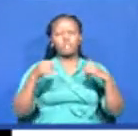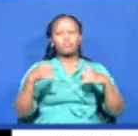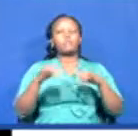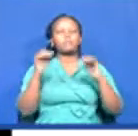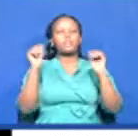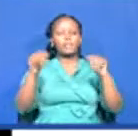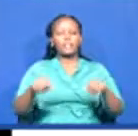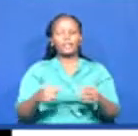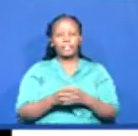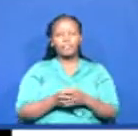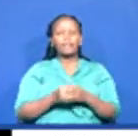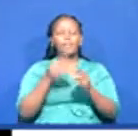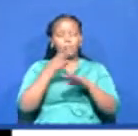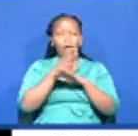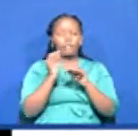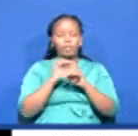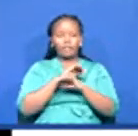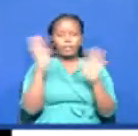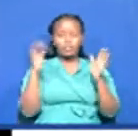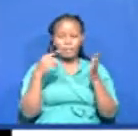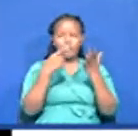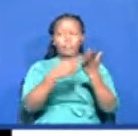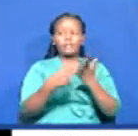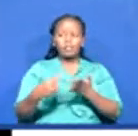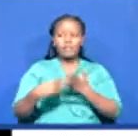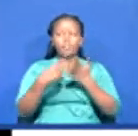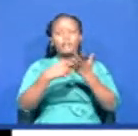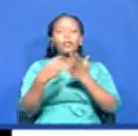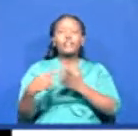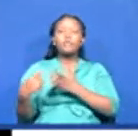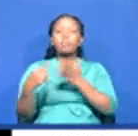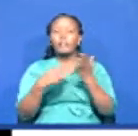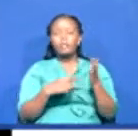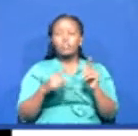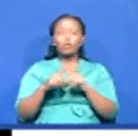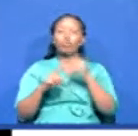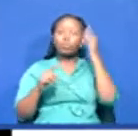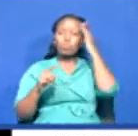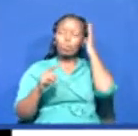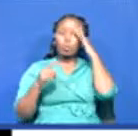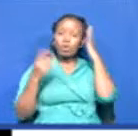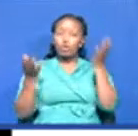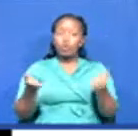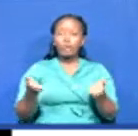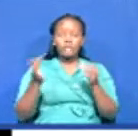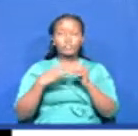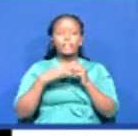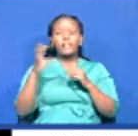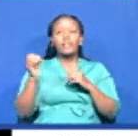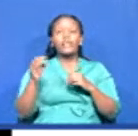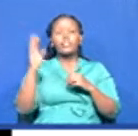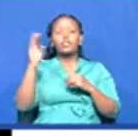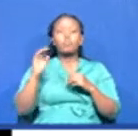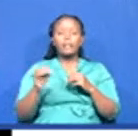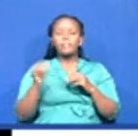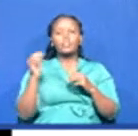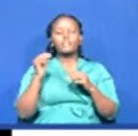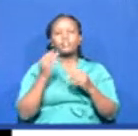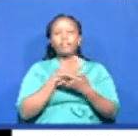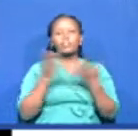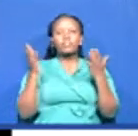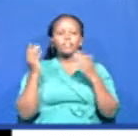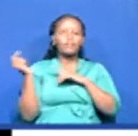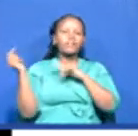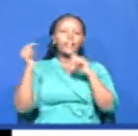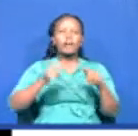careful deliberating, and noting that 80% of counterfeit goods come from outside, this is when we came